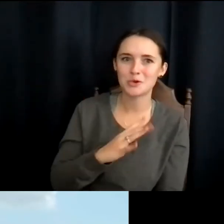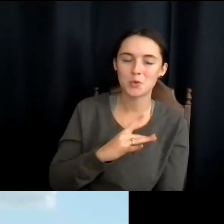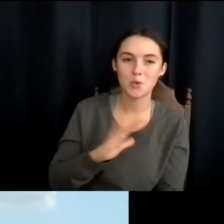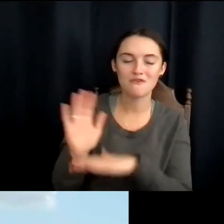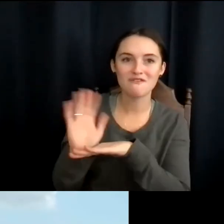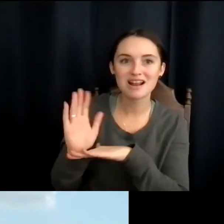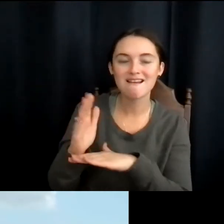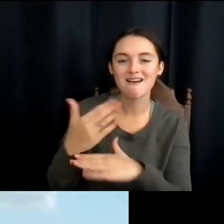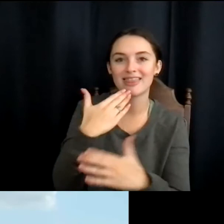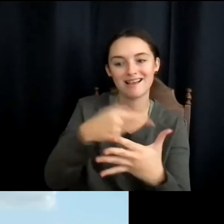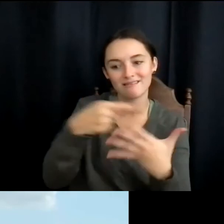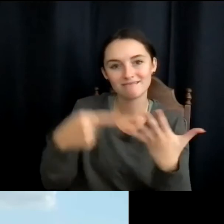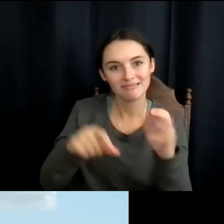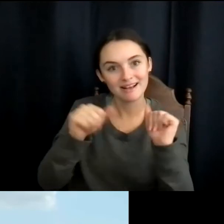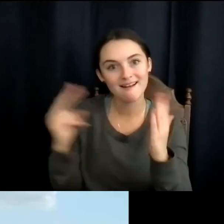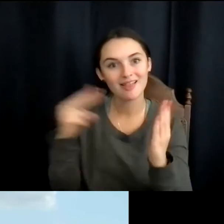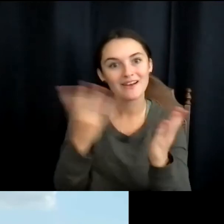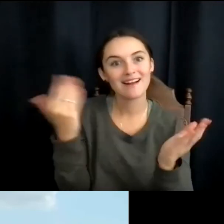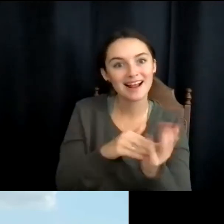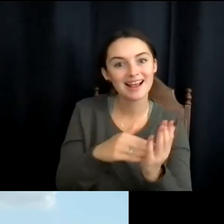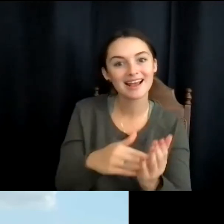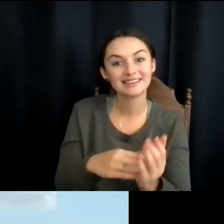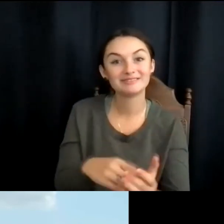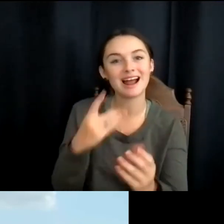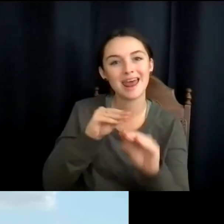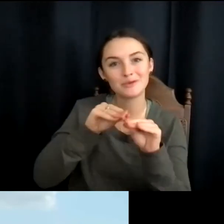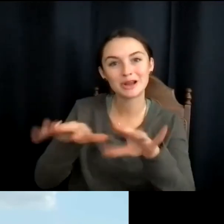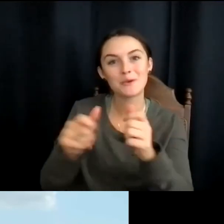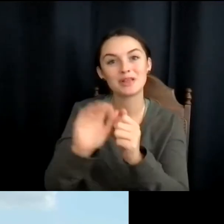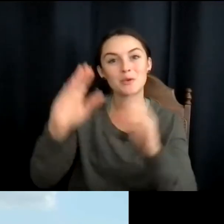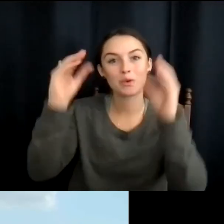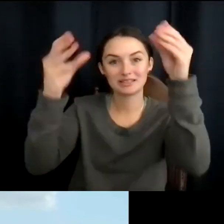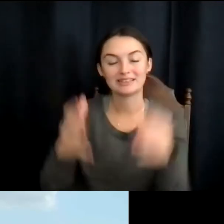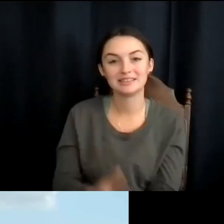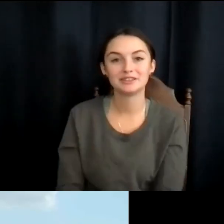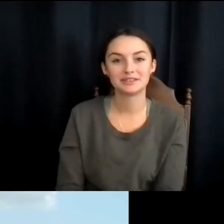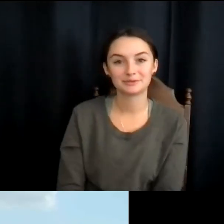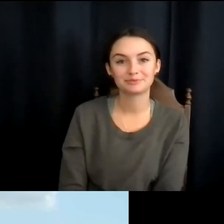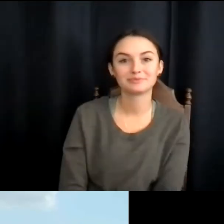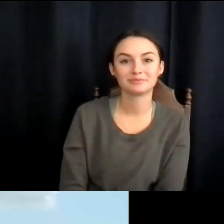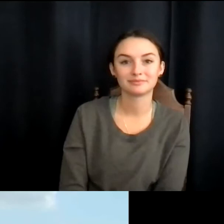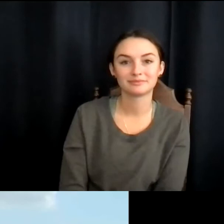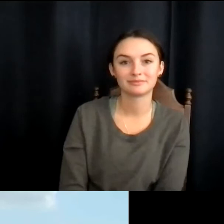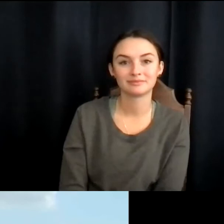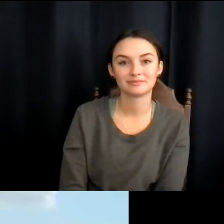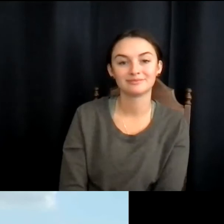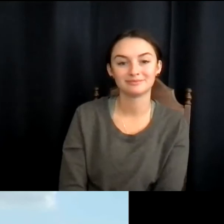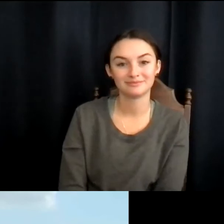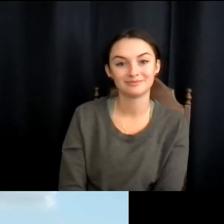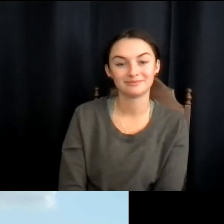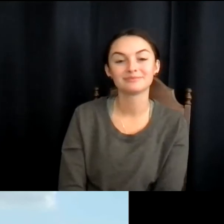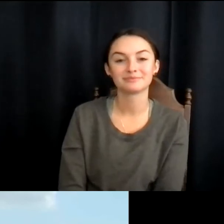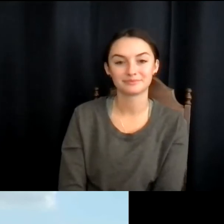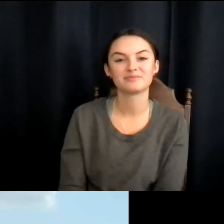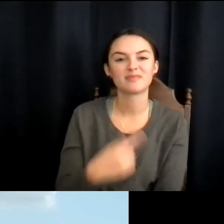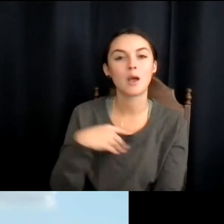resources. All of you, my friends, I will share those with your teachers and also put it on our website where the virtual recordings are,